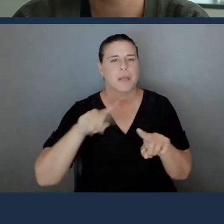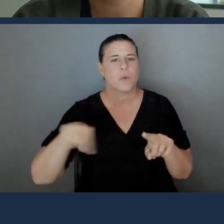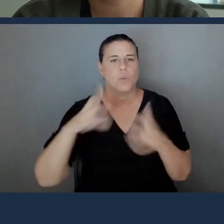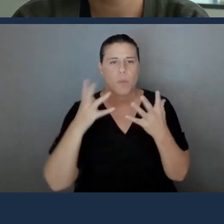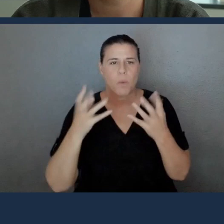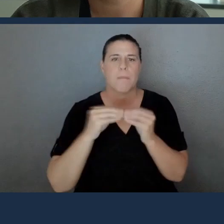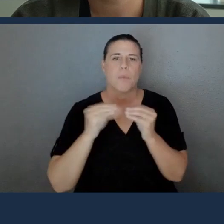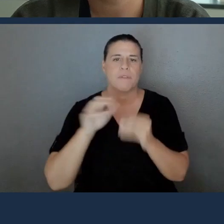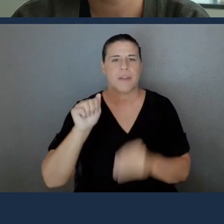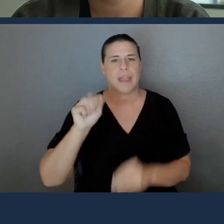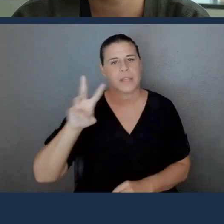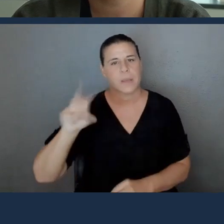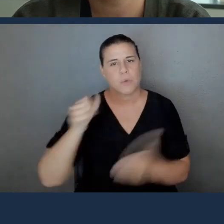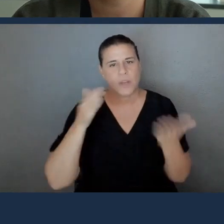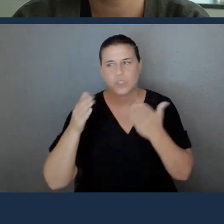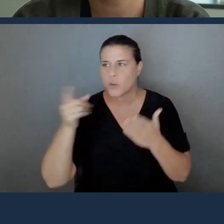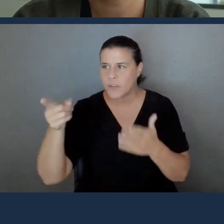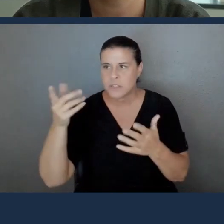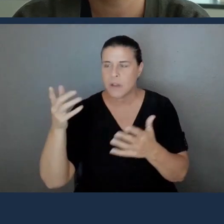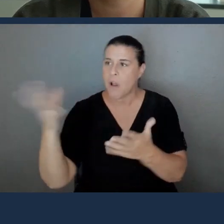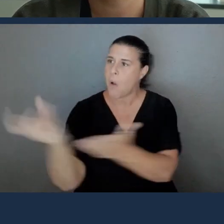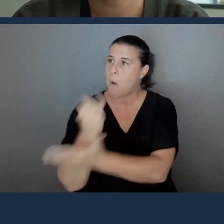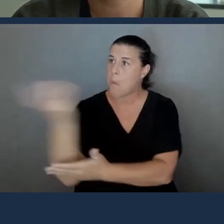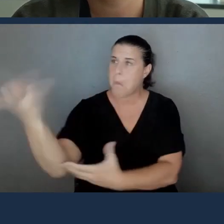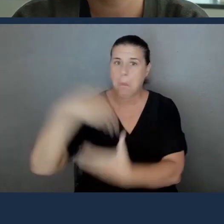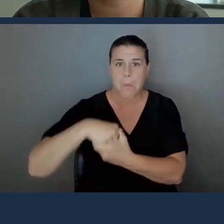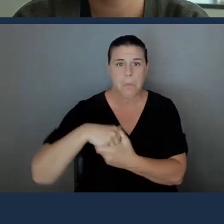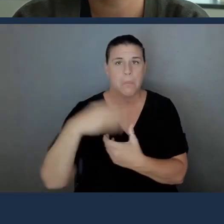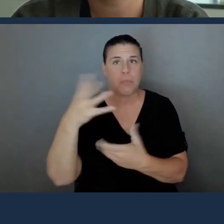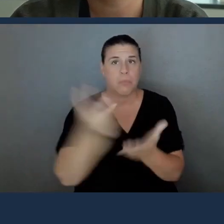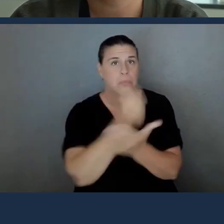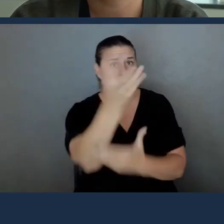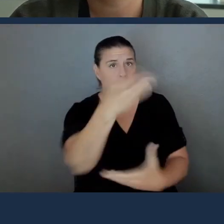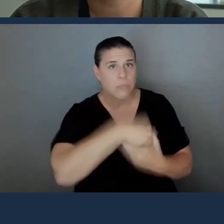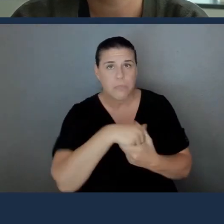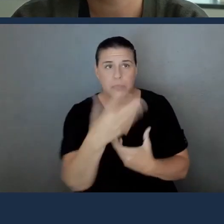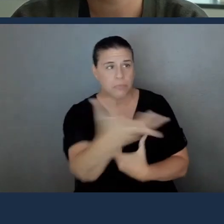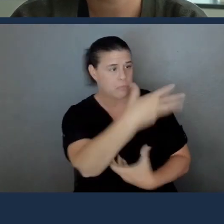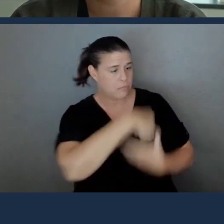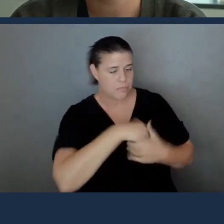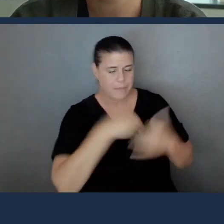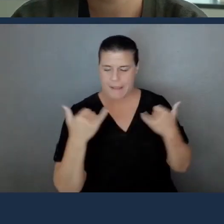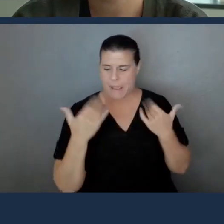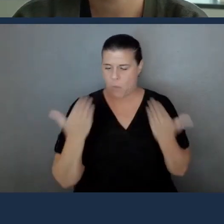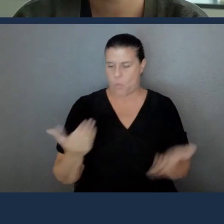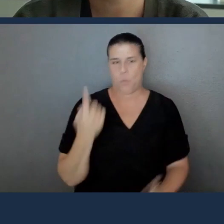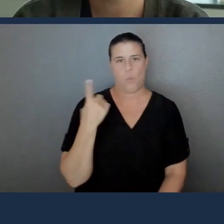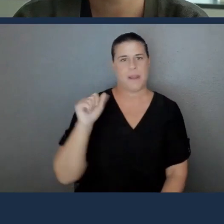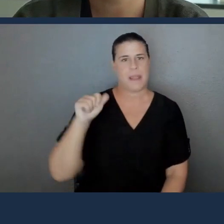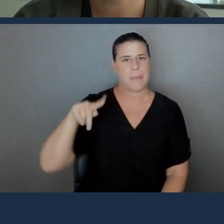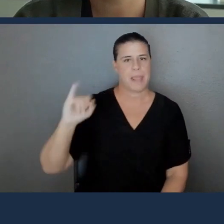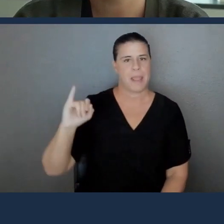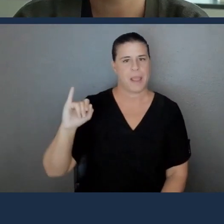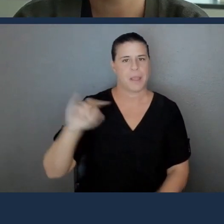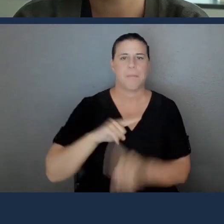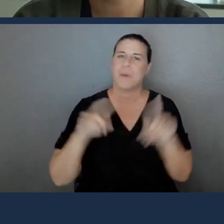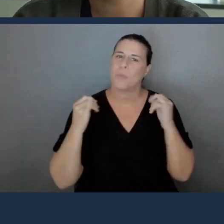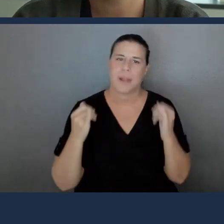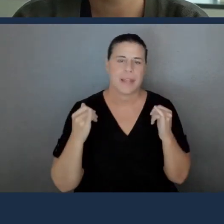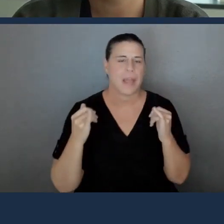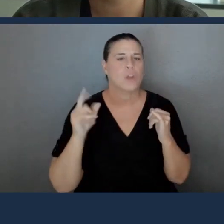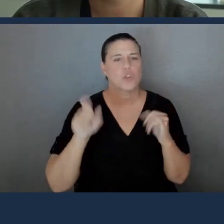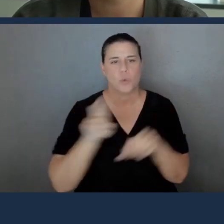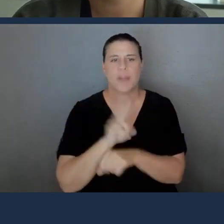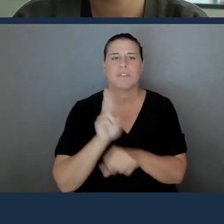AWS services that are out there and integrate it into a single product where you can just use a single API. But at this point, you'd have to use